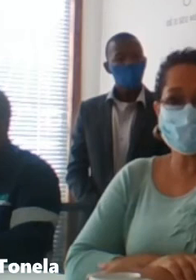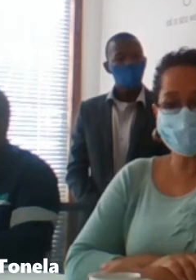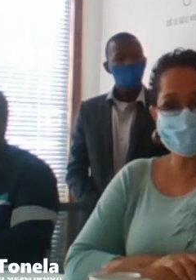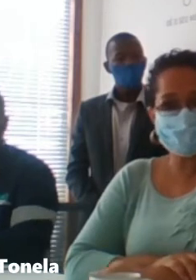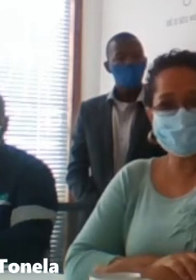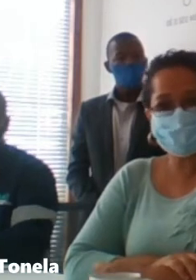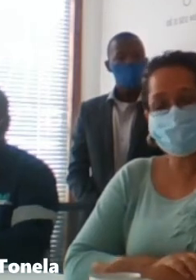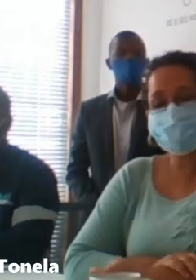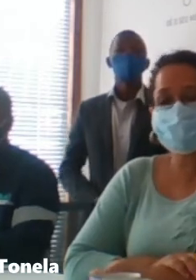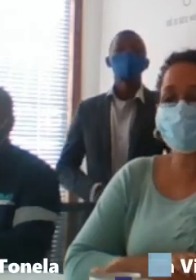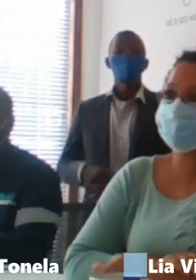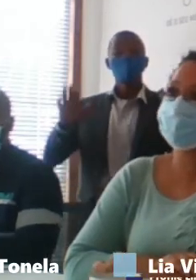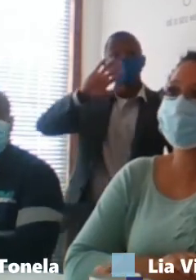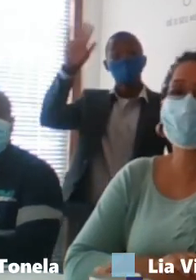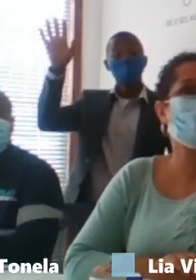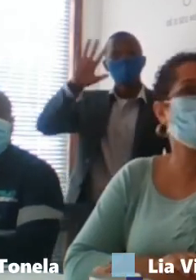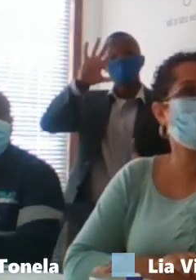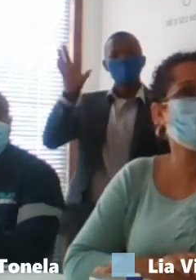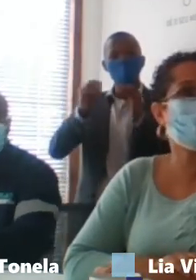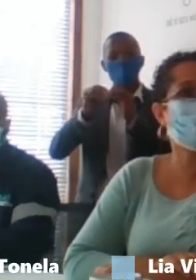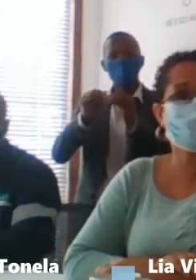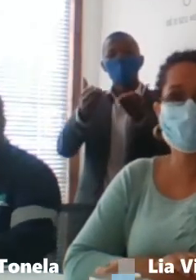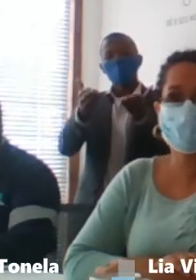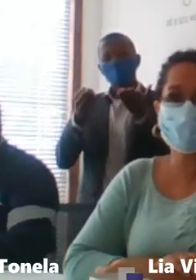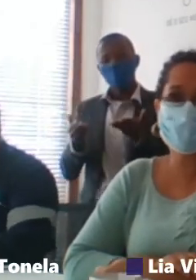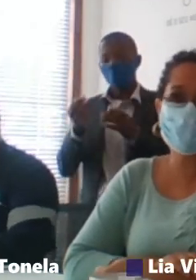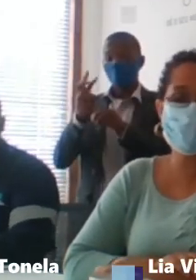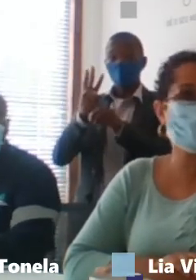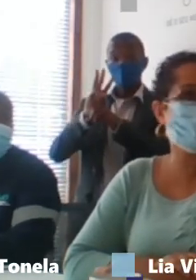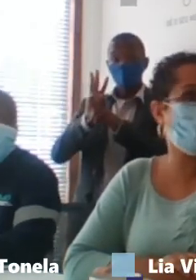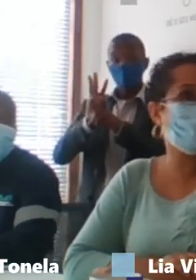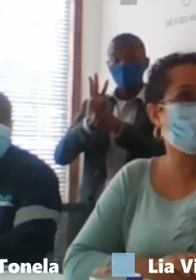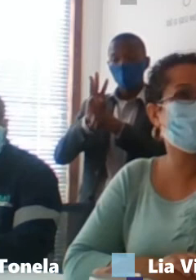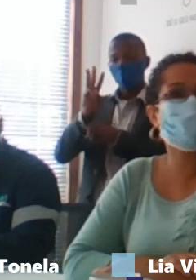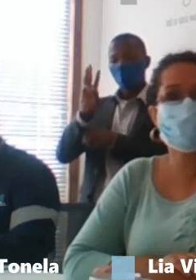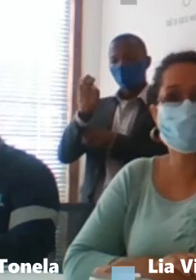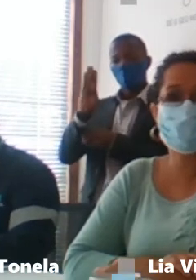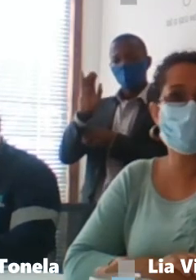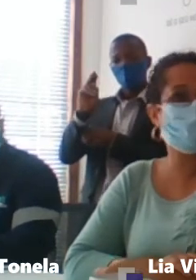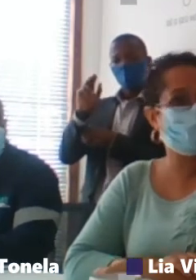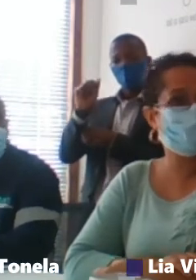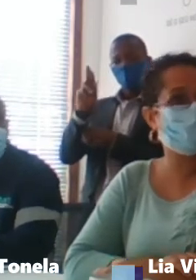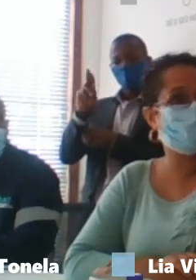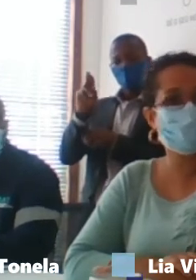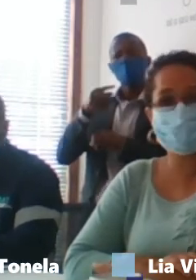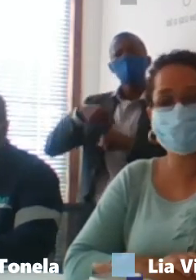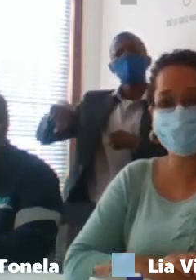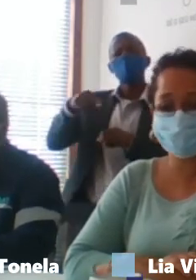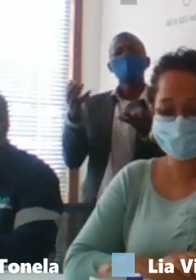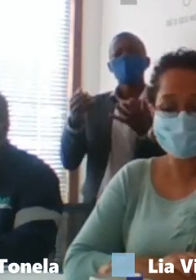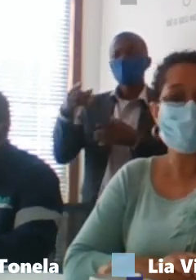Hello everybody, good afternoon. Welcome to our webinar at TRI Mozambique, Maputo